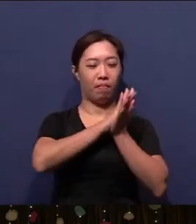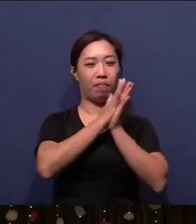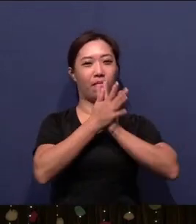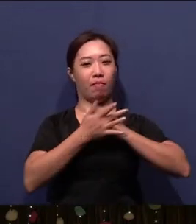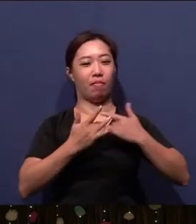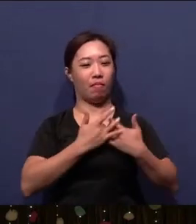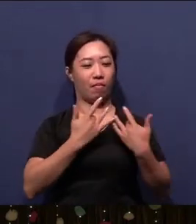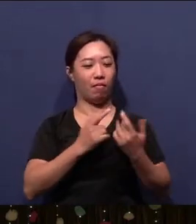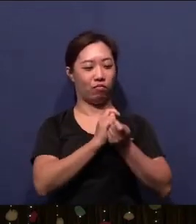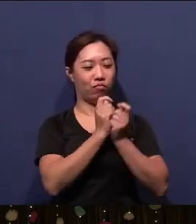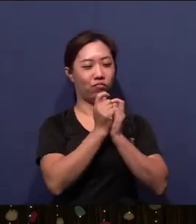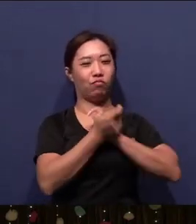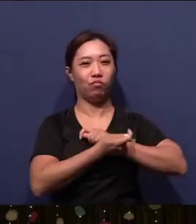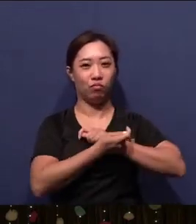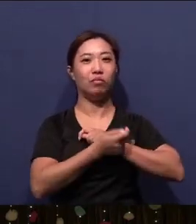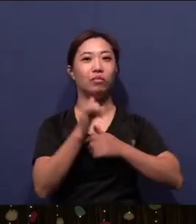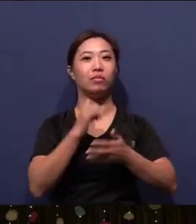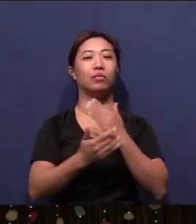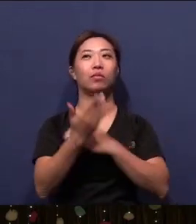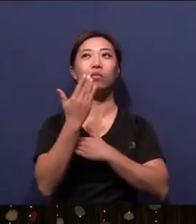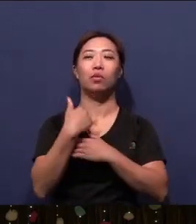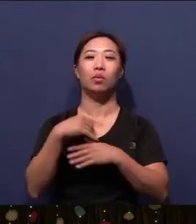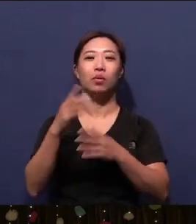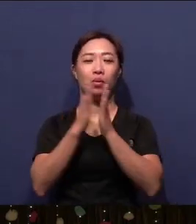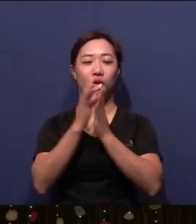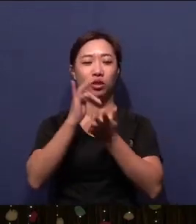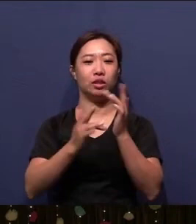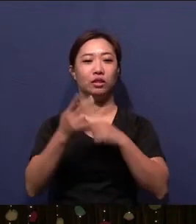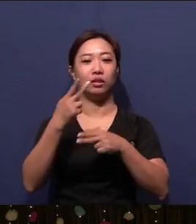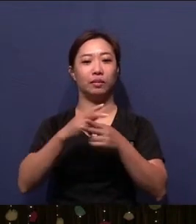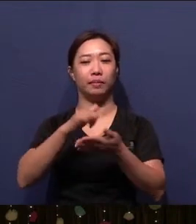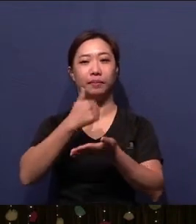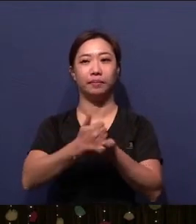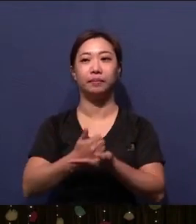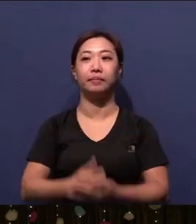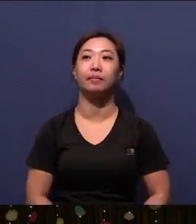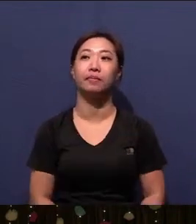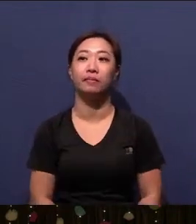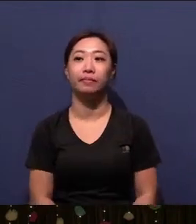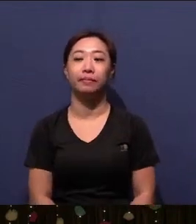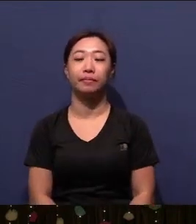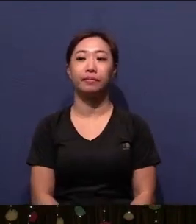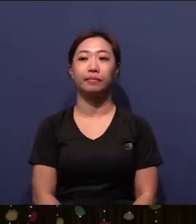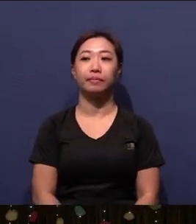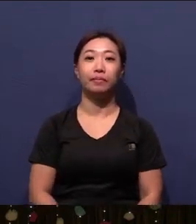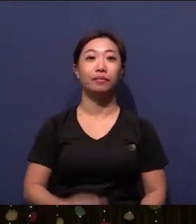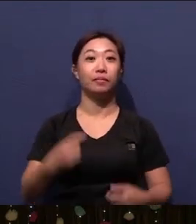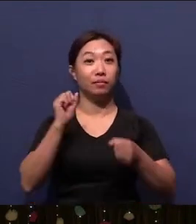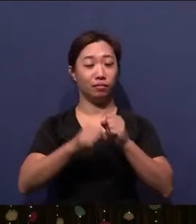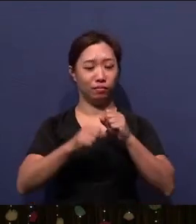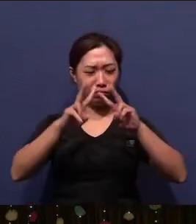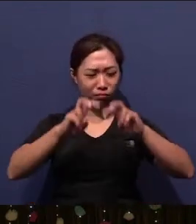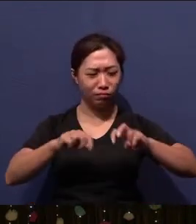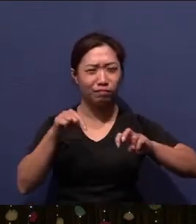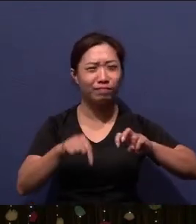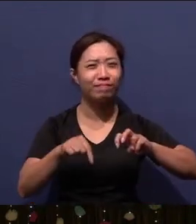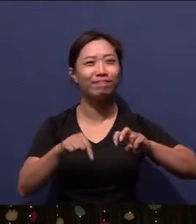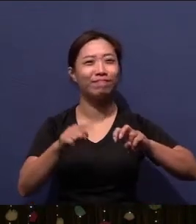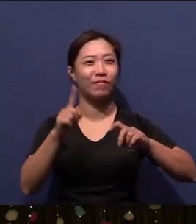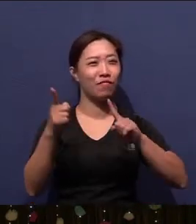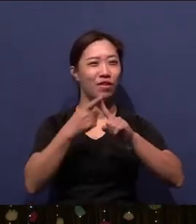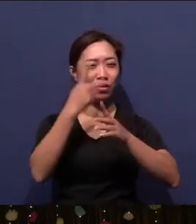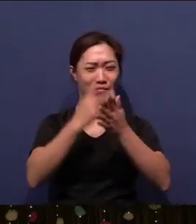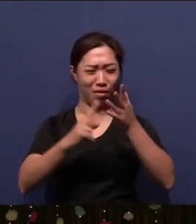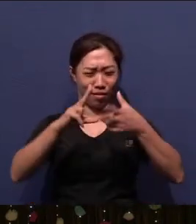hearts even as we hear your word this morning. In Jesus' name we pray. Amen. So we see from this first part of the